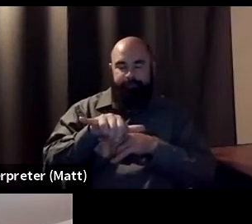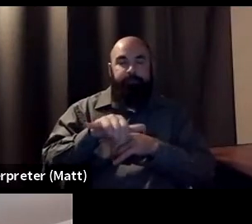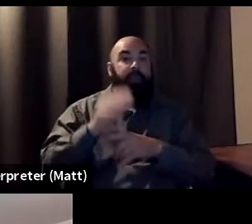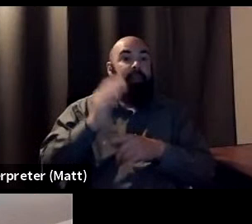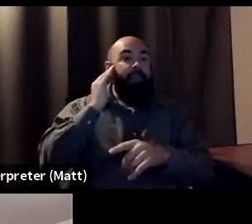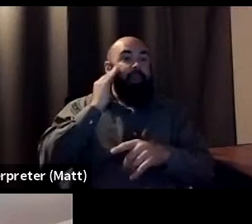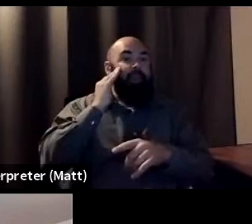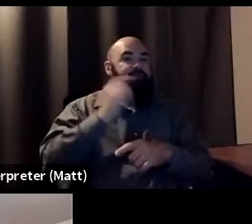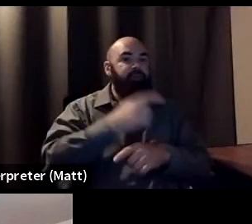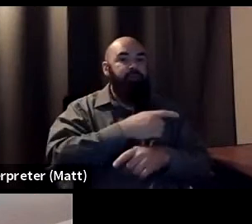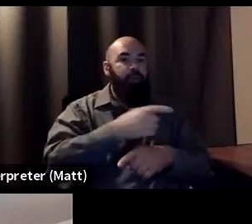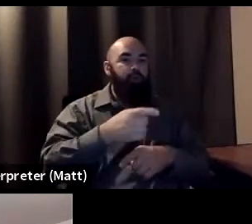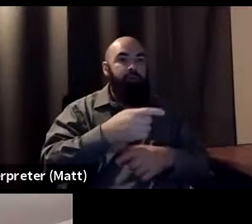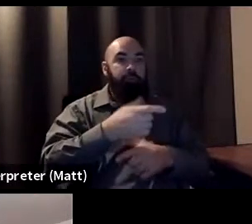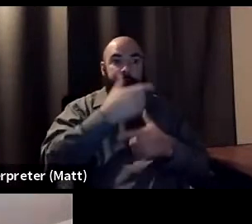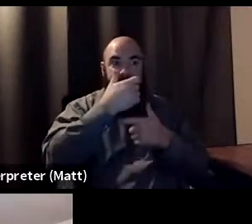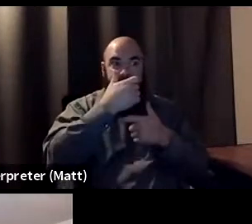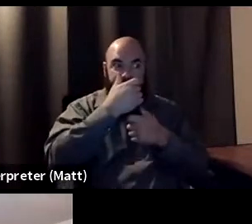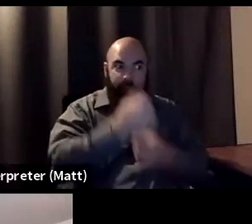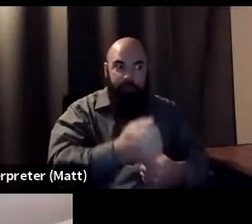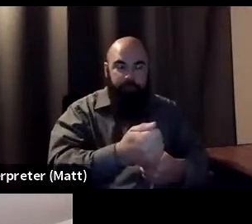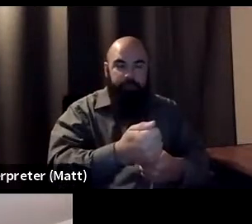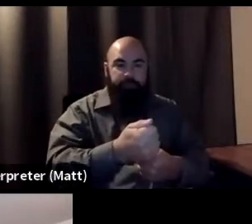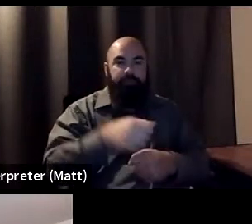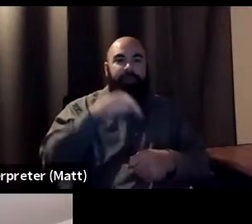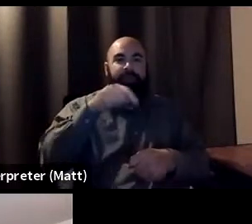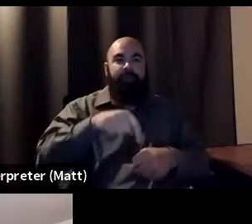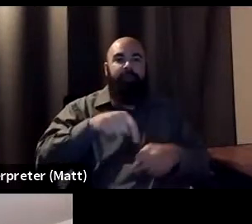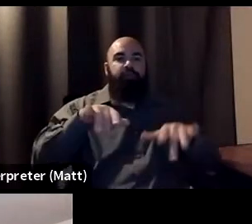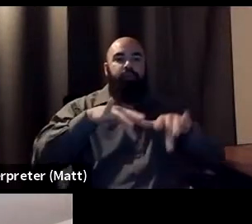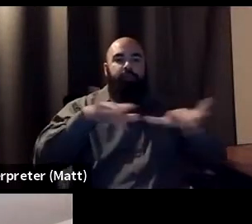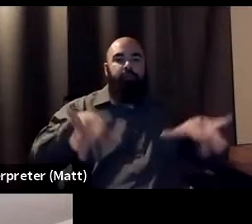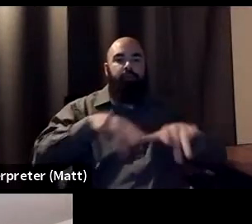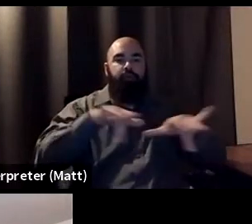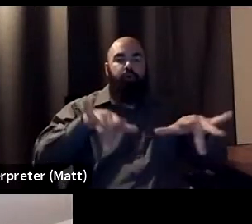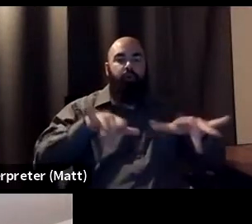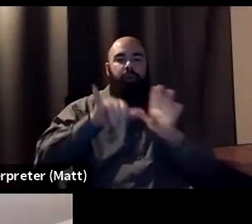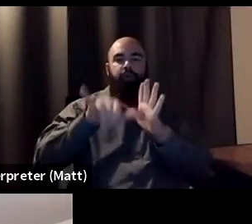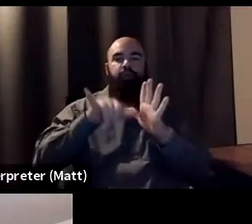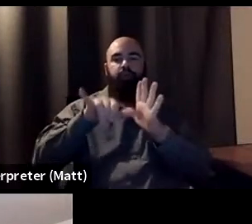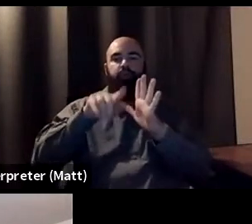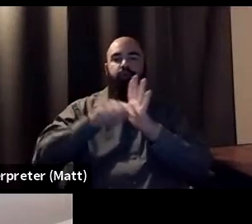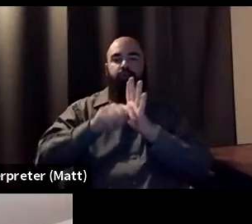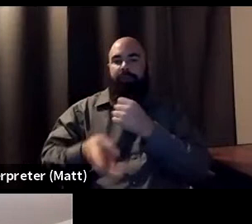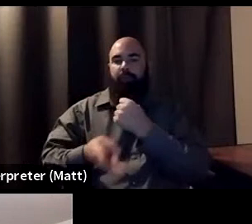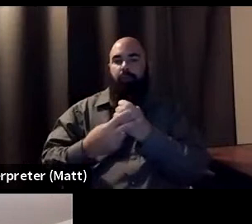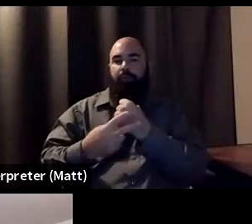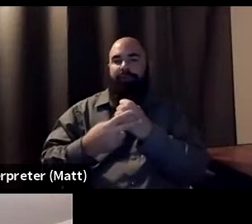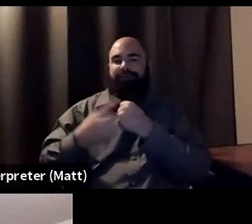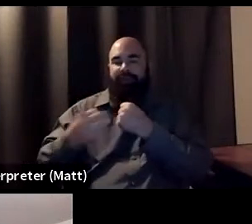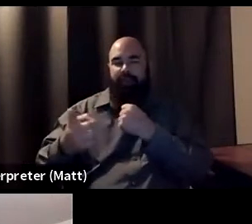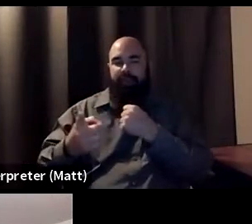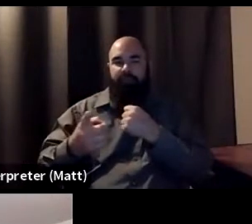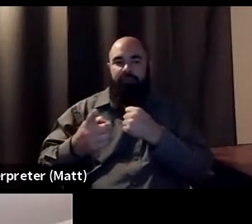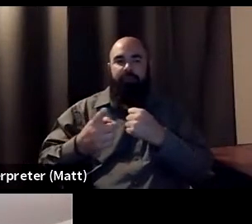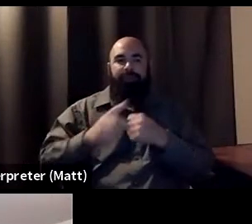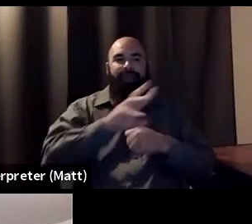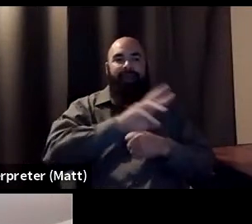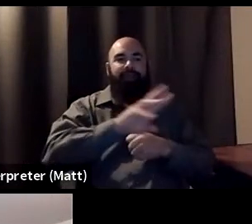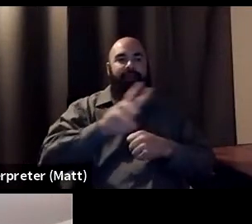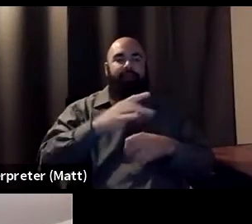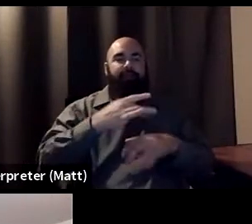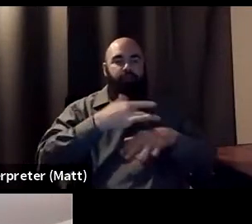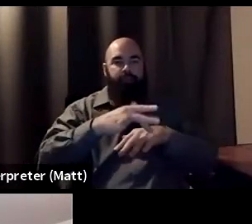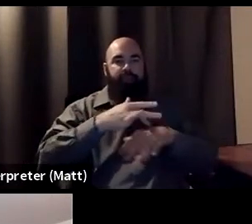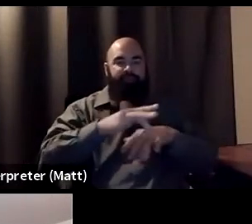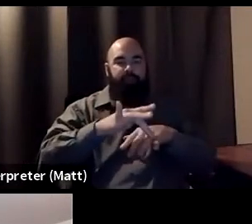but they were unable to attend, the forum will be archived on YouTube. Links will also be posted to agency websites and social